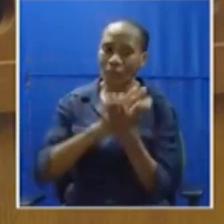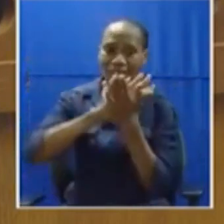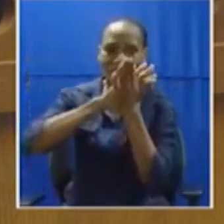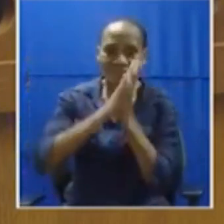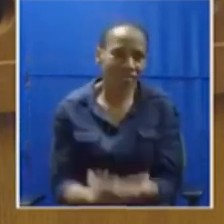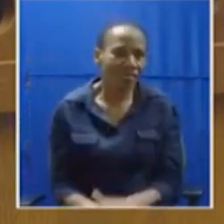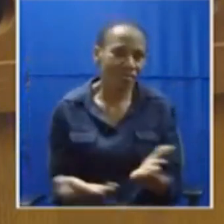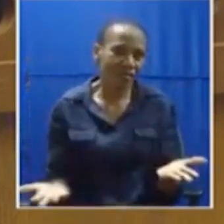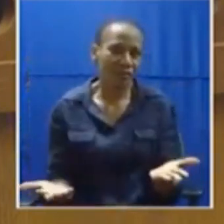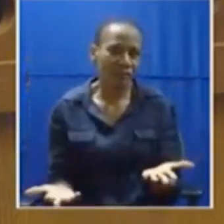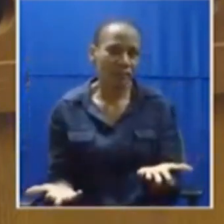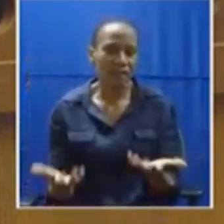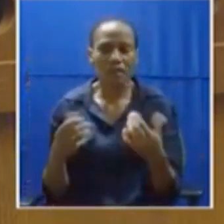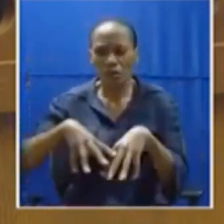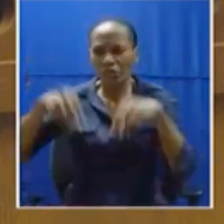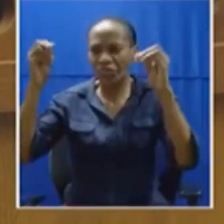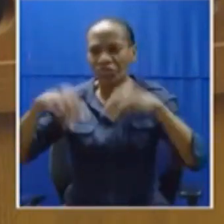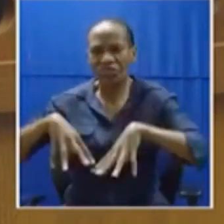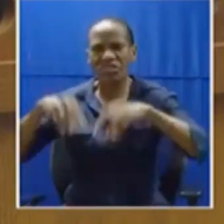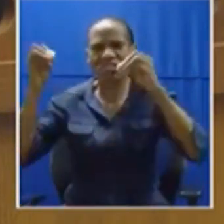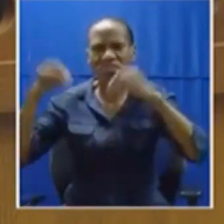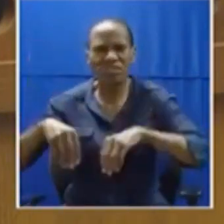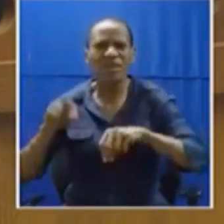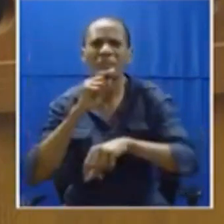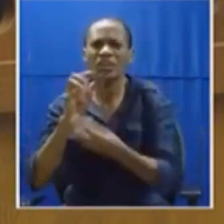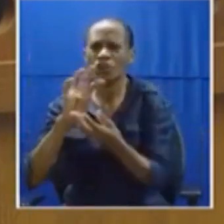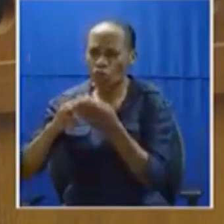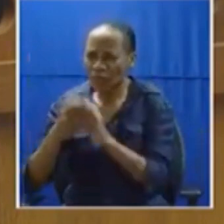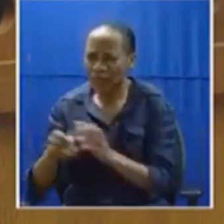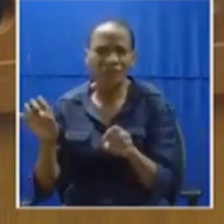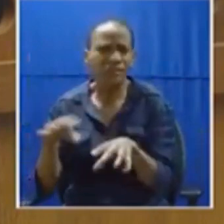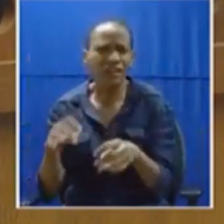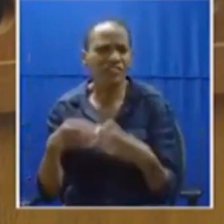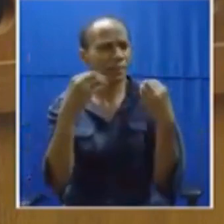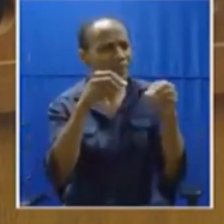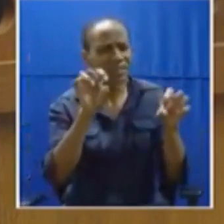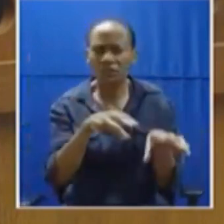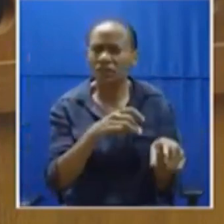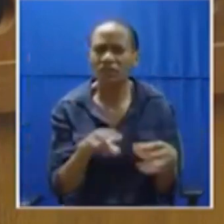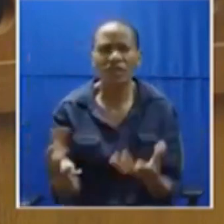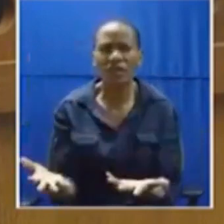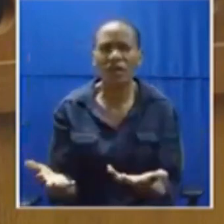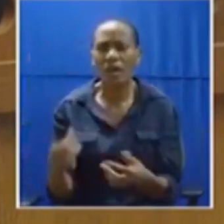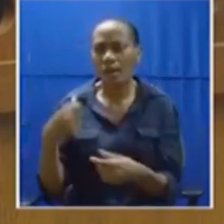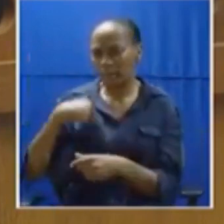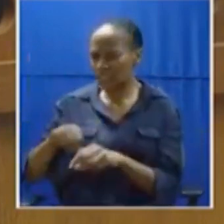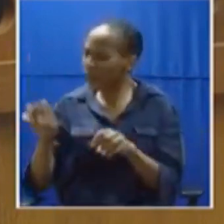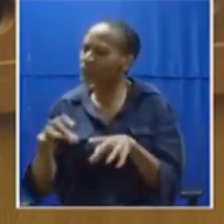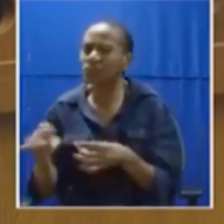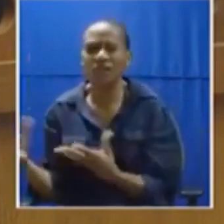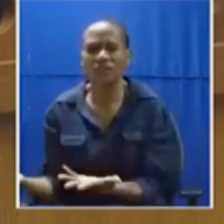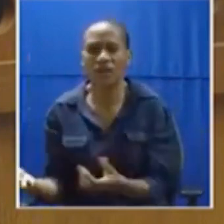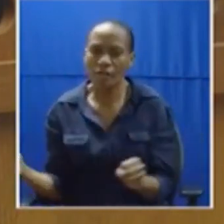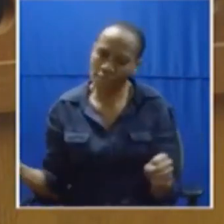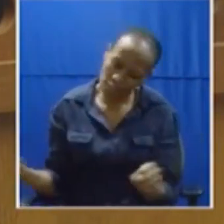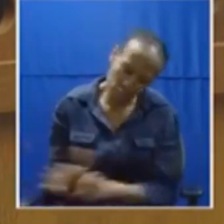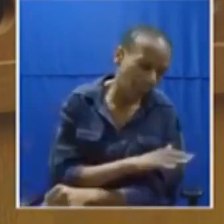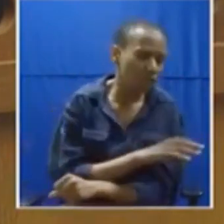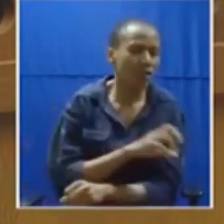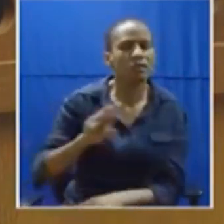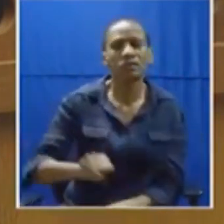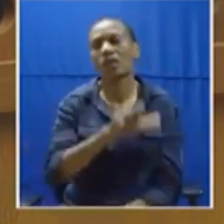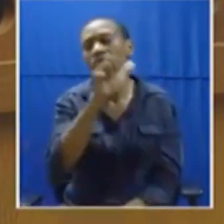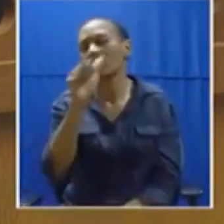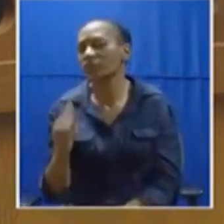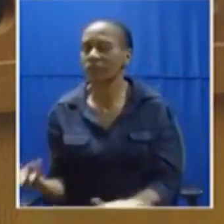rolling blackouts affect every community, every business, and every municipality across the length and breadth of our beautiful